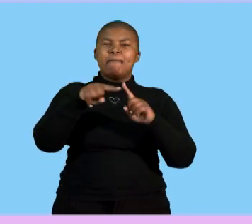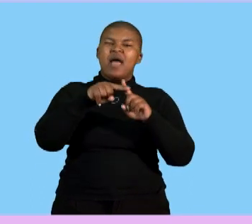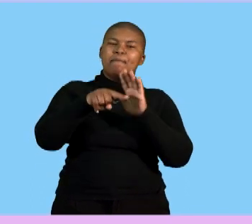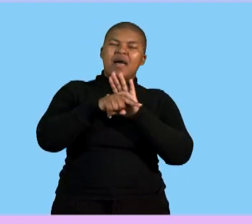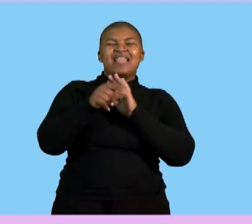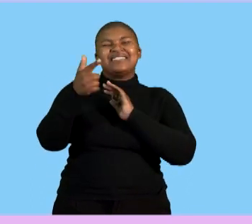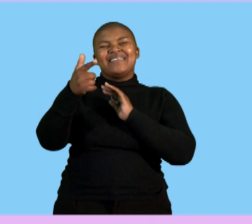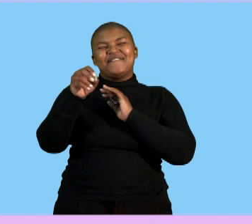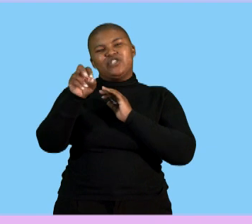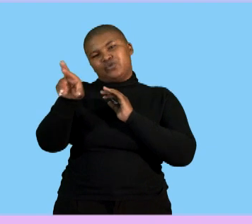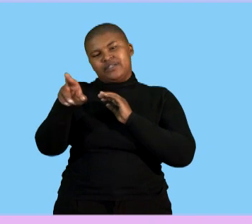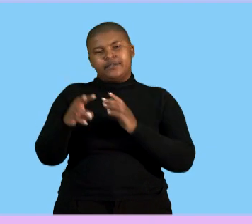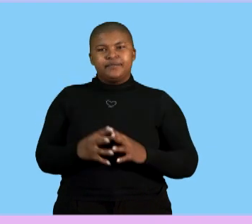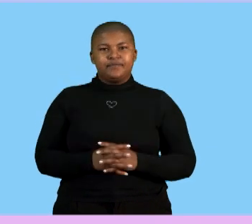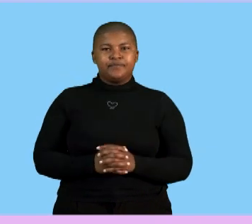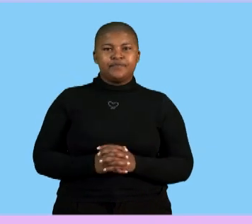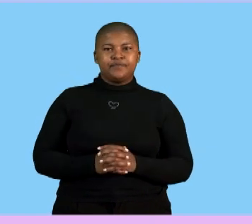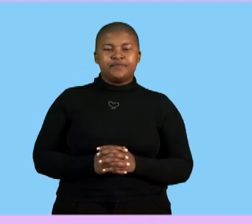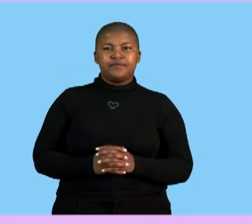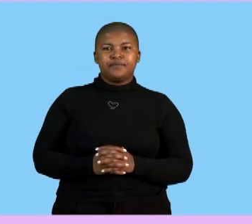less 70 Rand.